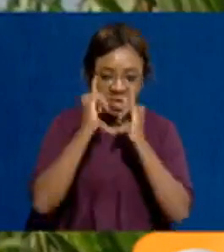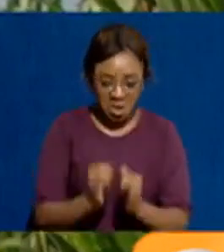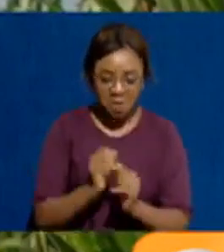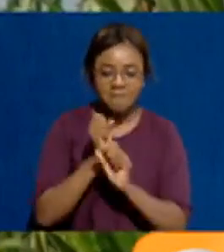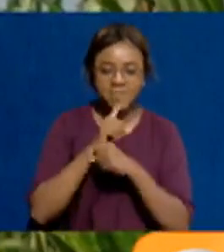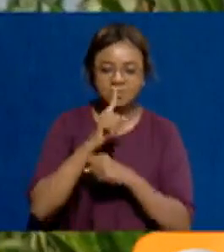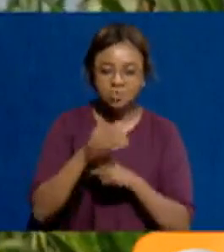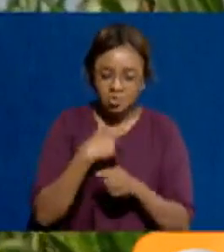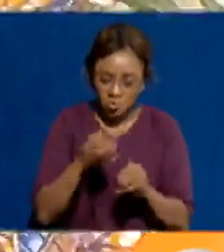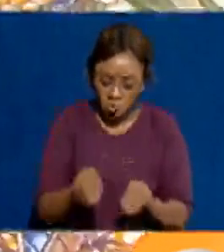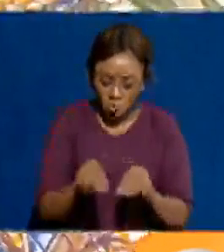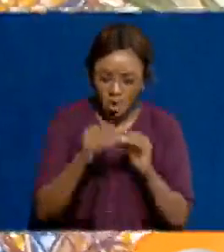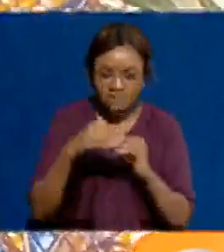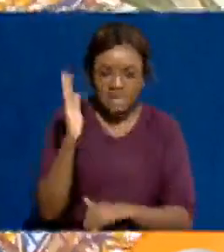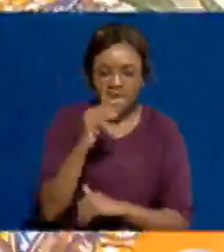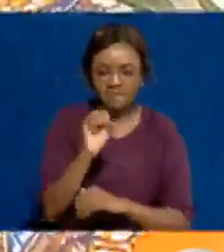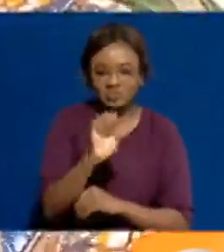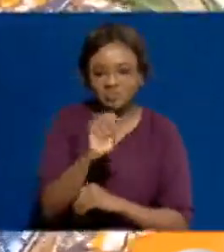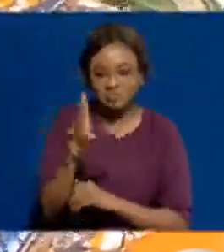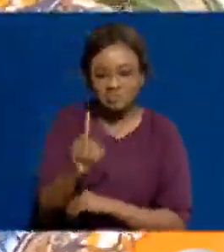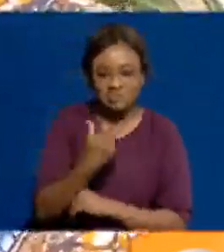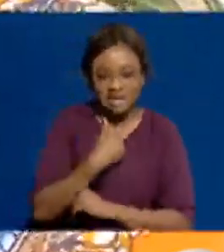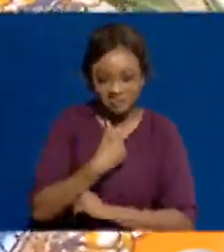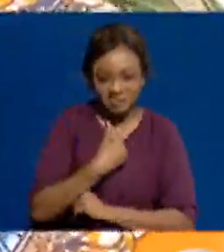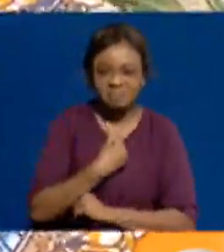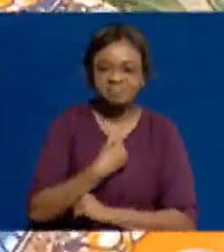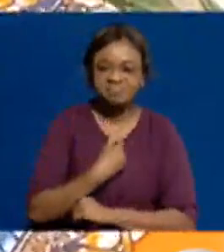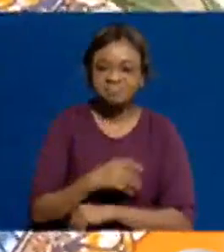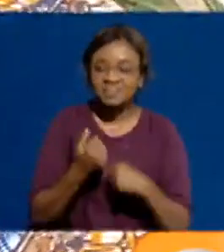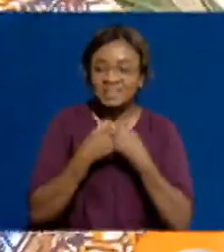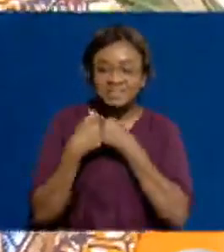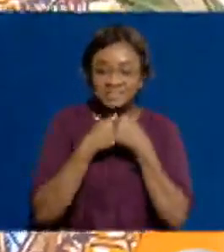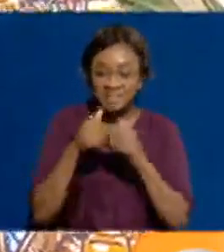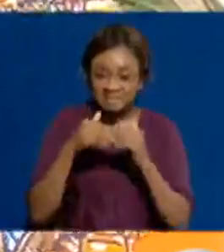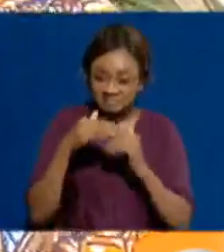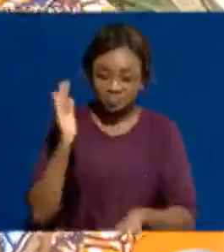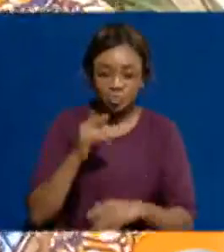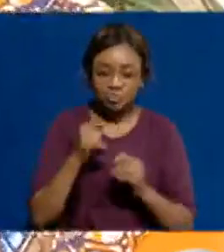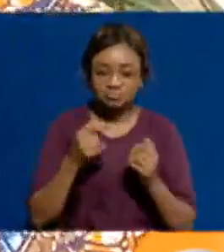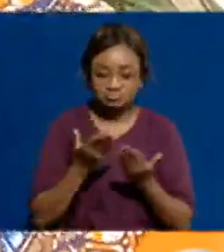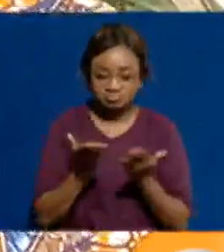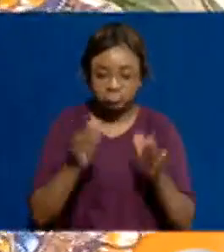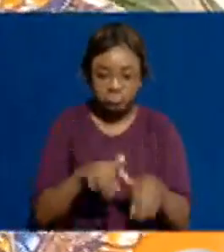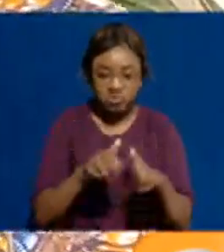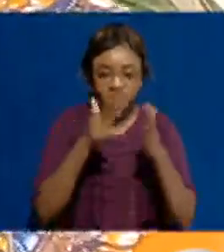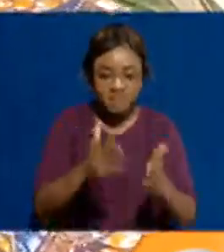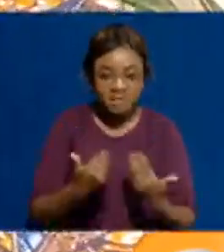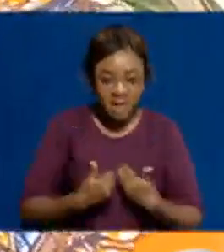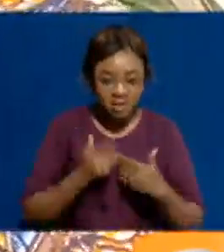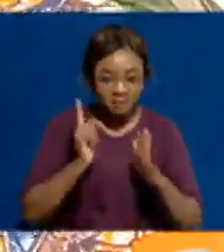hybrid seeds for farmers. One of the challenges farmers face is accessing